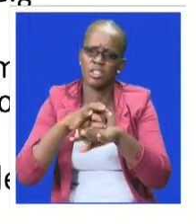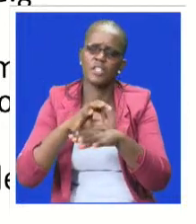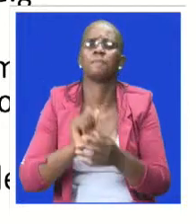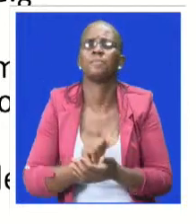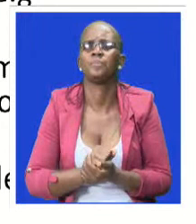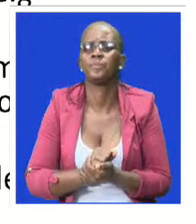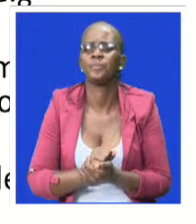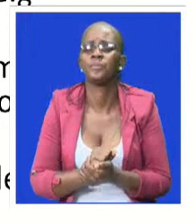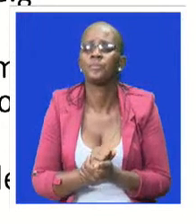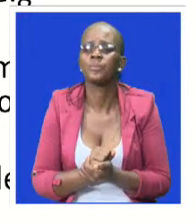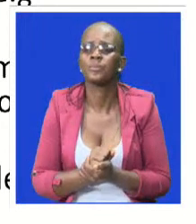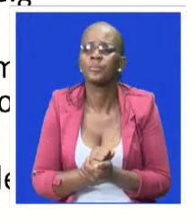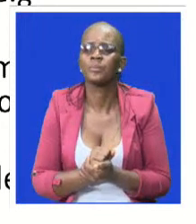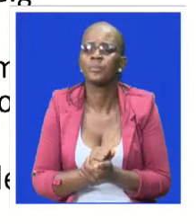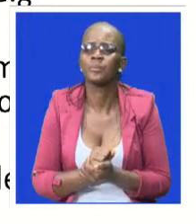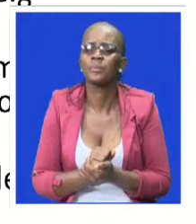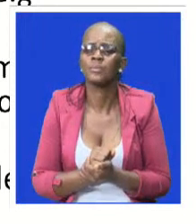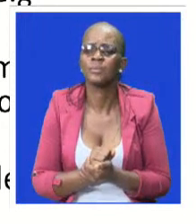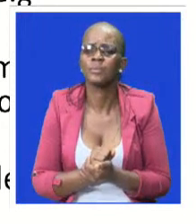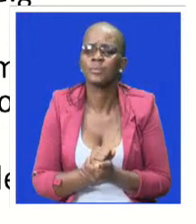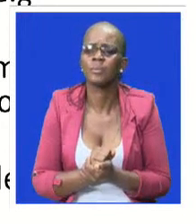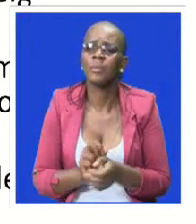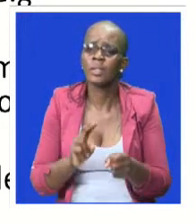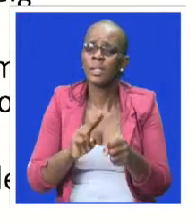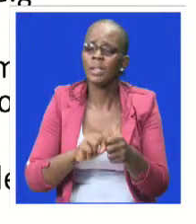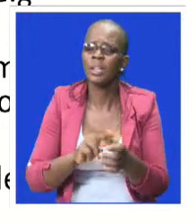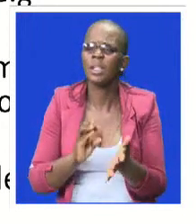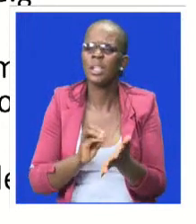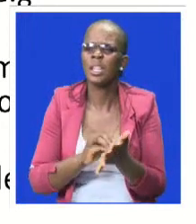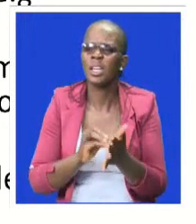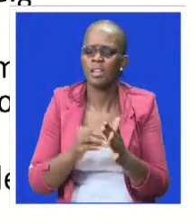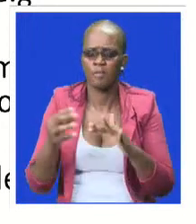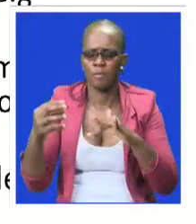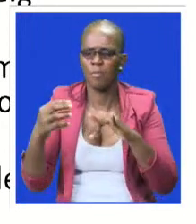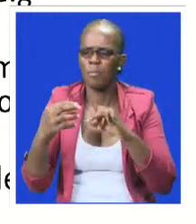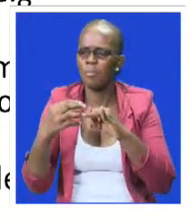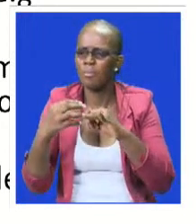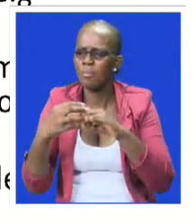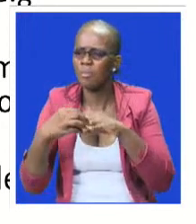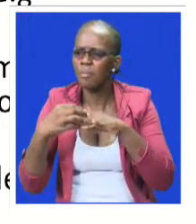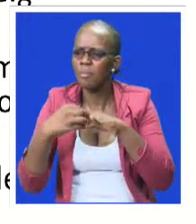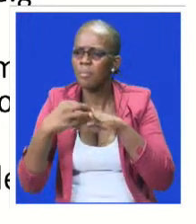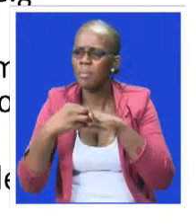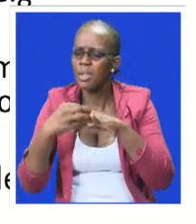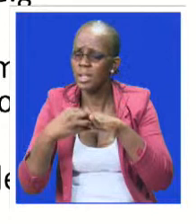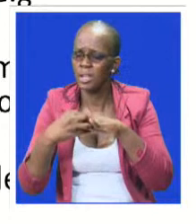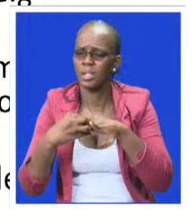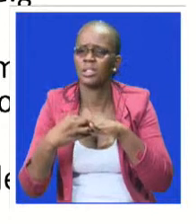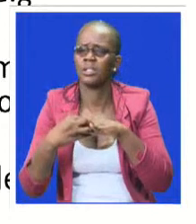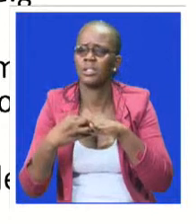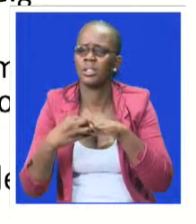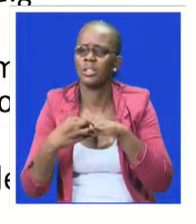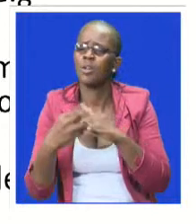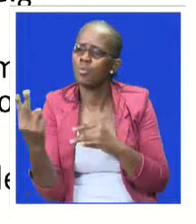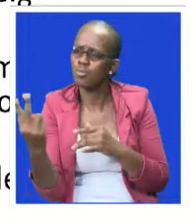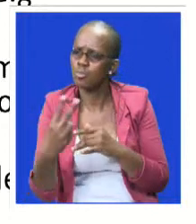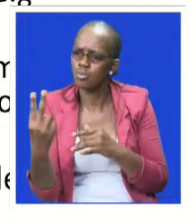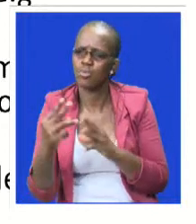a marriage that is done by two people who are coming from